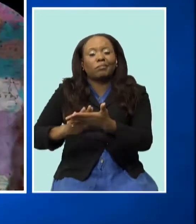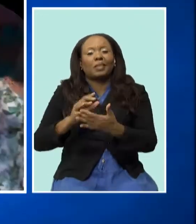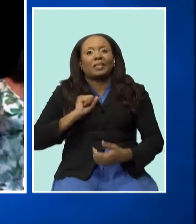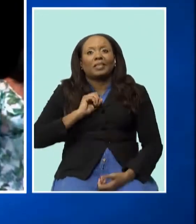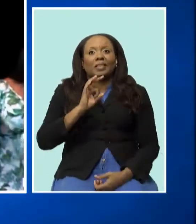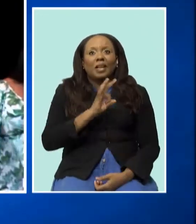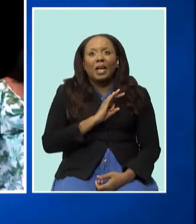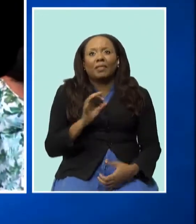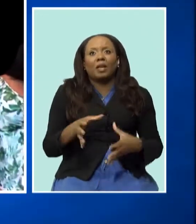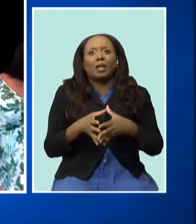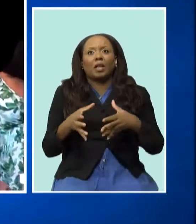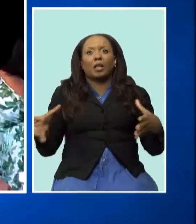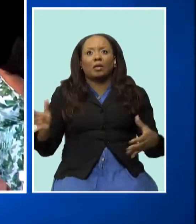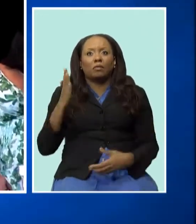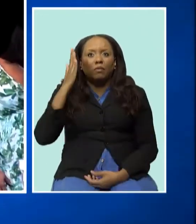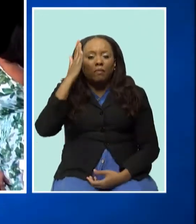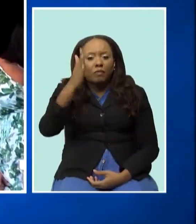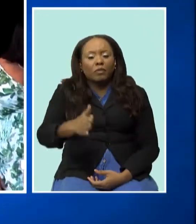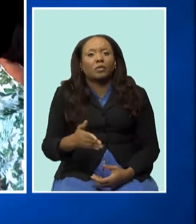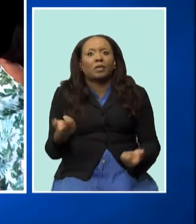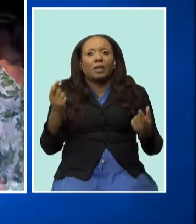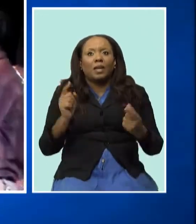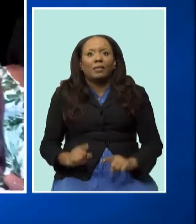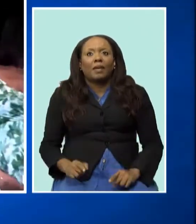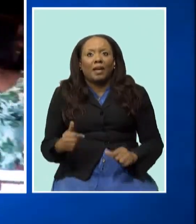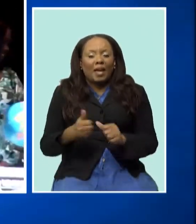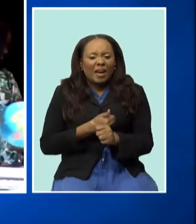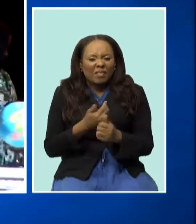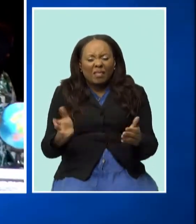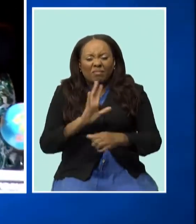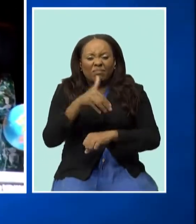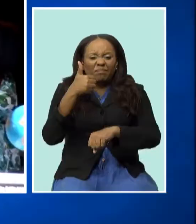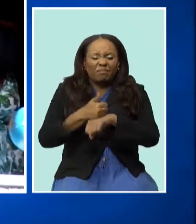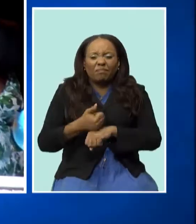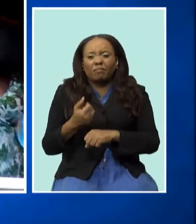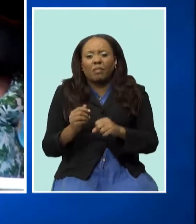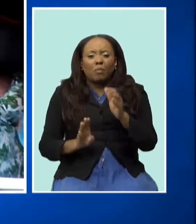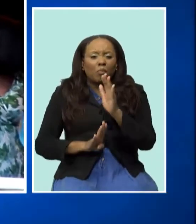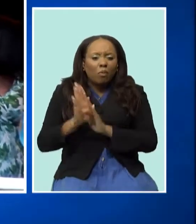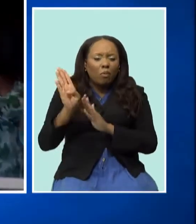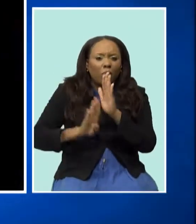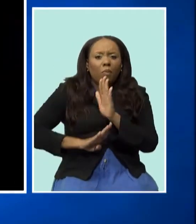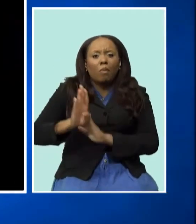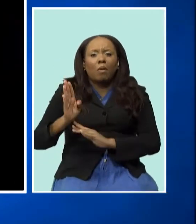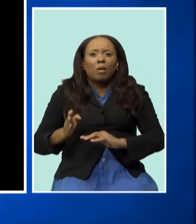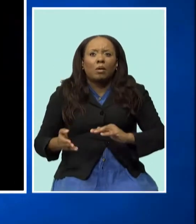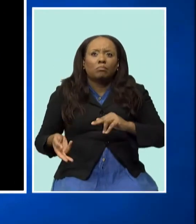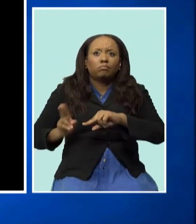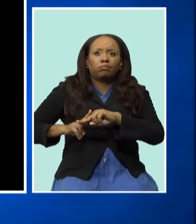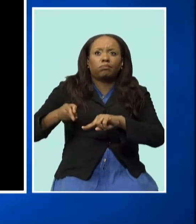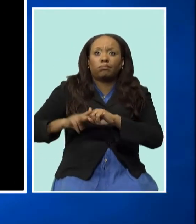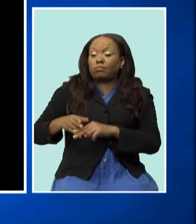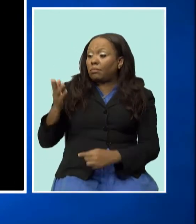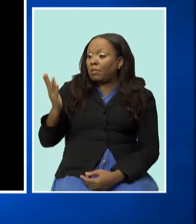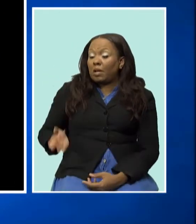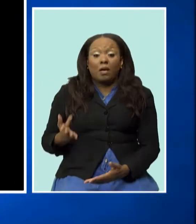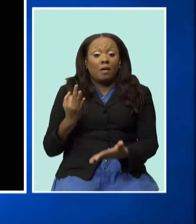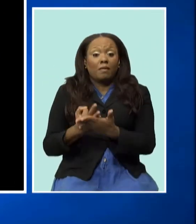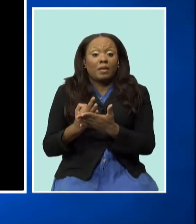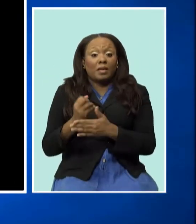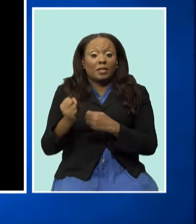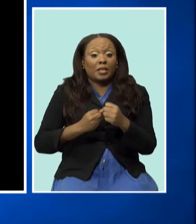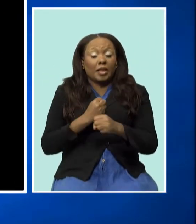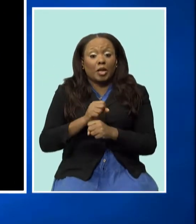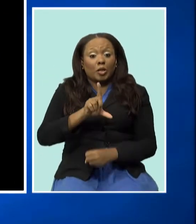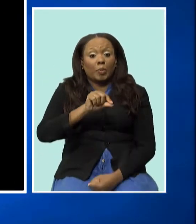Export Barbados BIDC and everything is in place as the development takes shape. For the financial year 2023 to